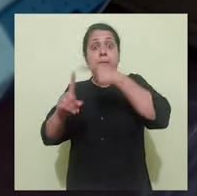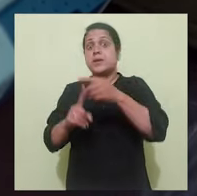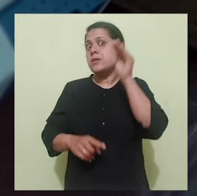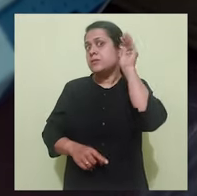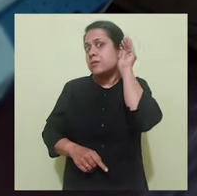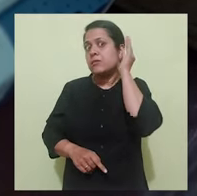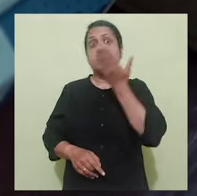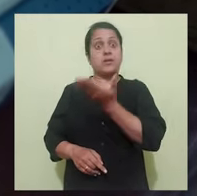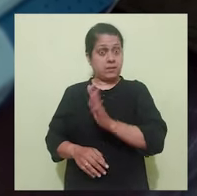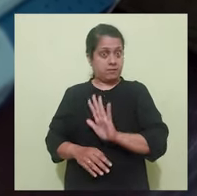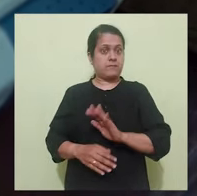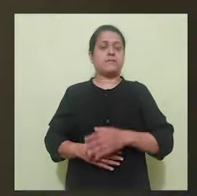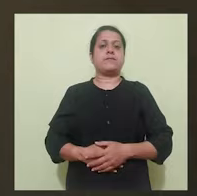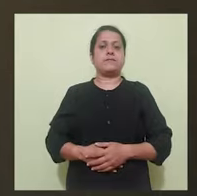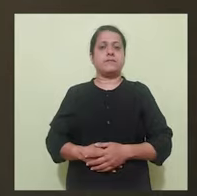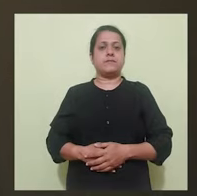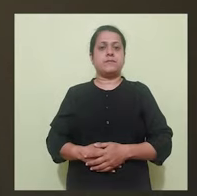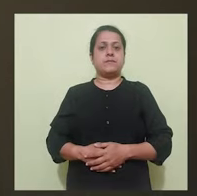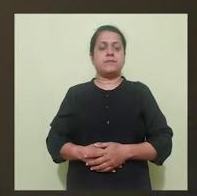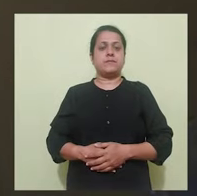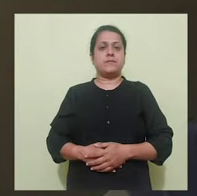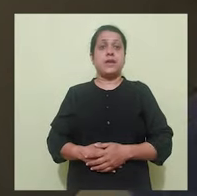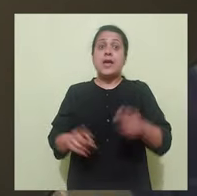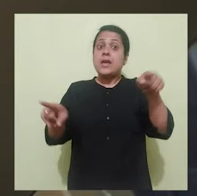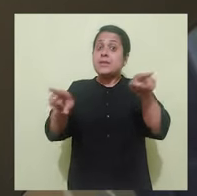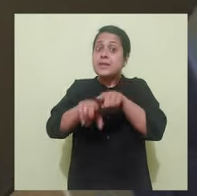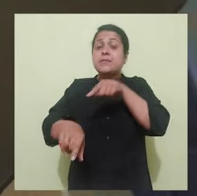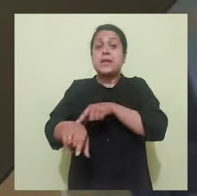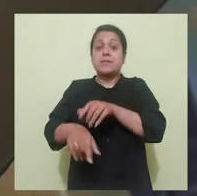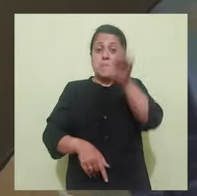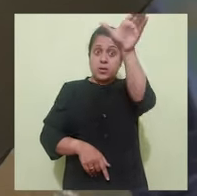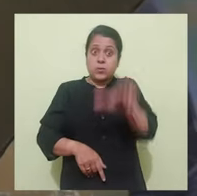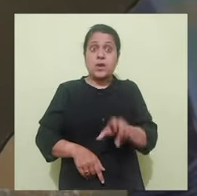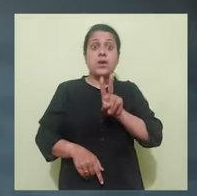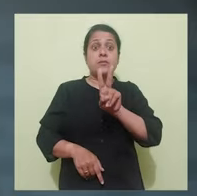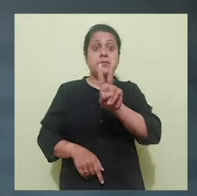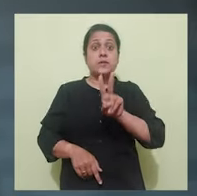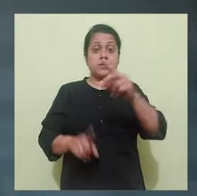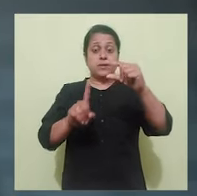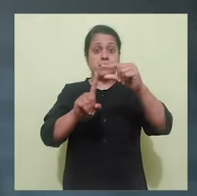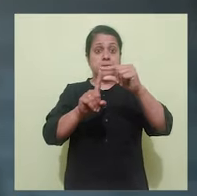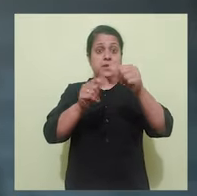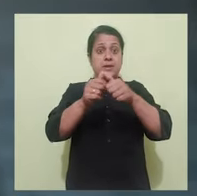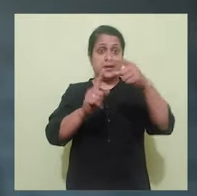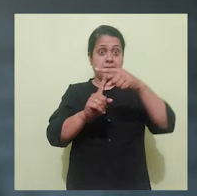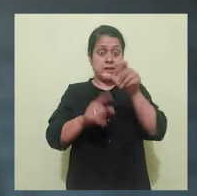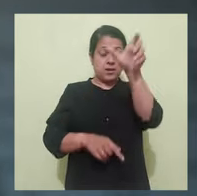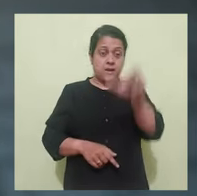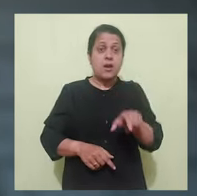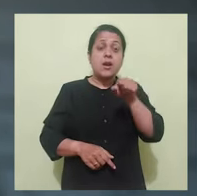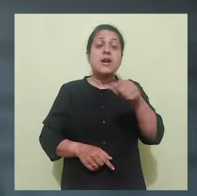Voters can check the printed paper slip through glass on VVPAT window to verify their vote.